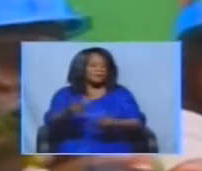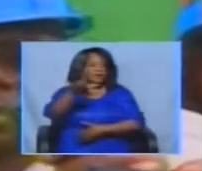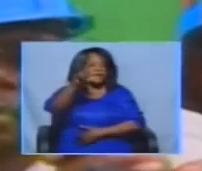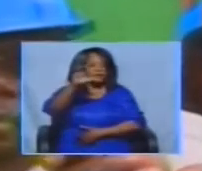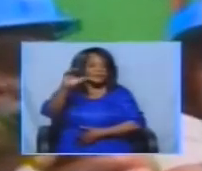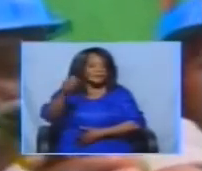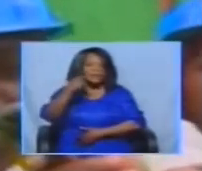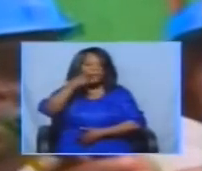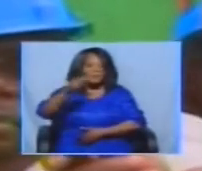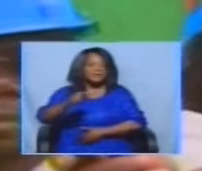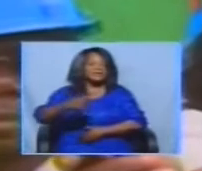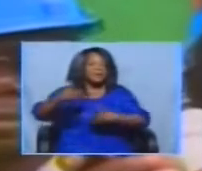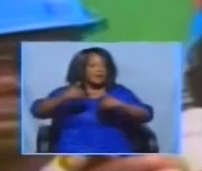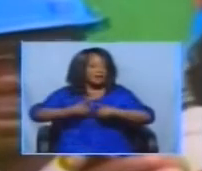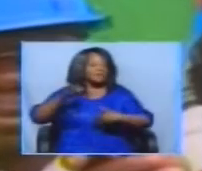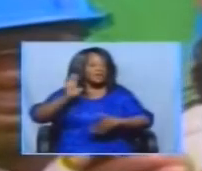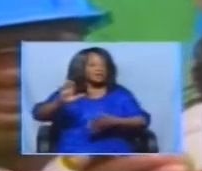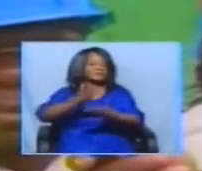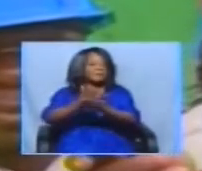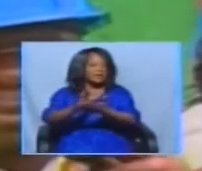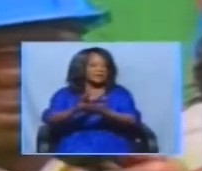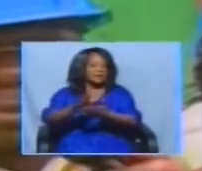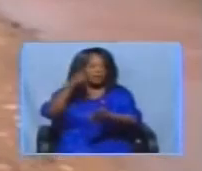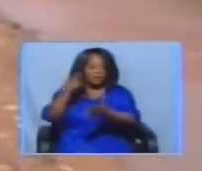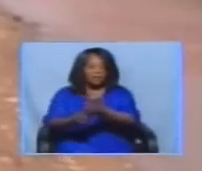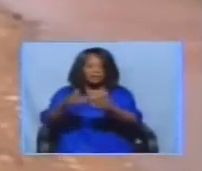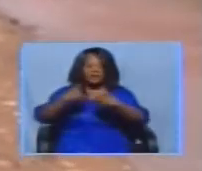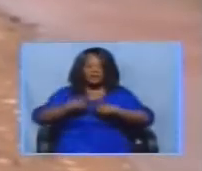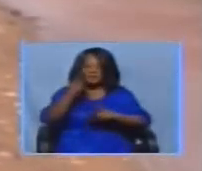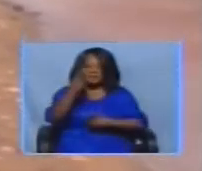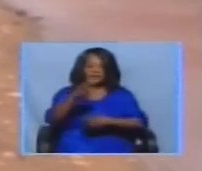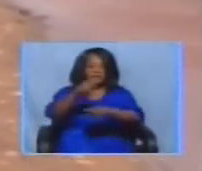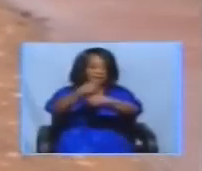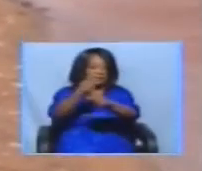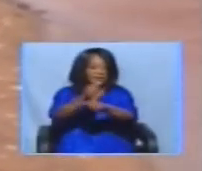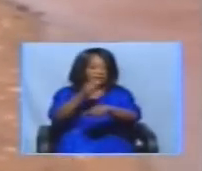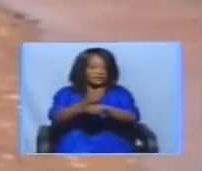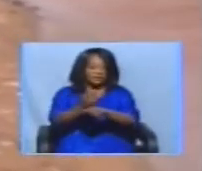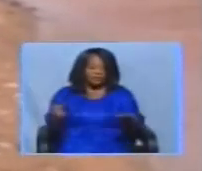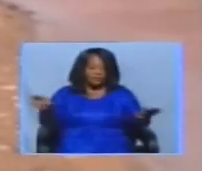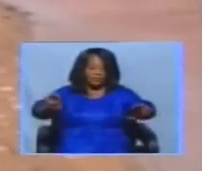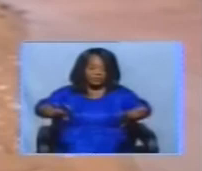part. What we have seen is a creation of the main drains.